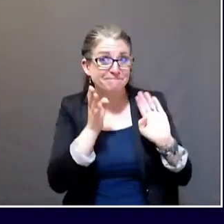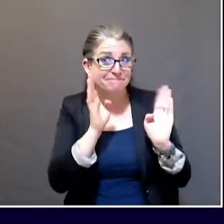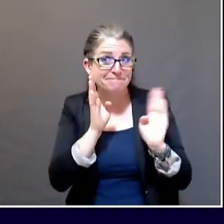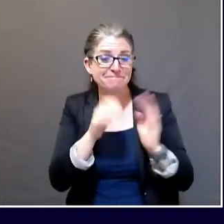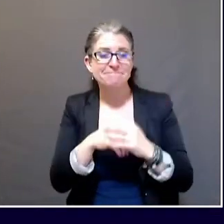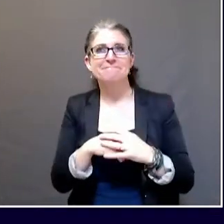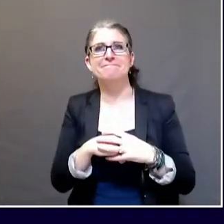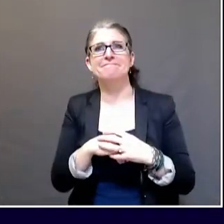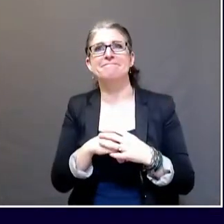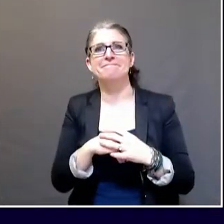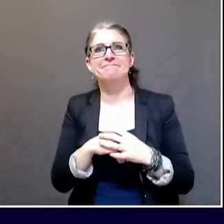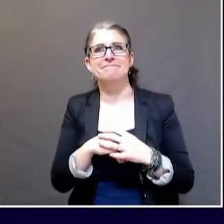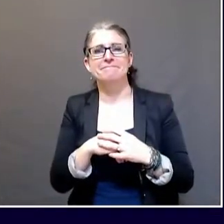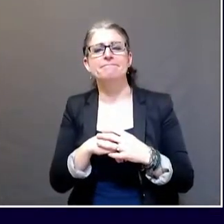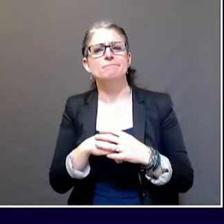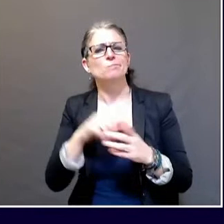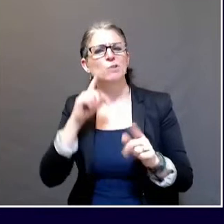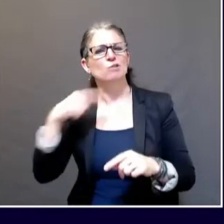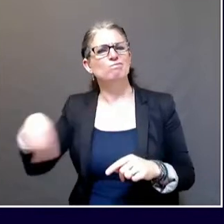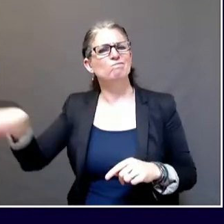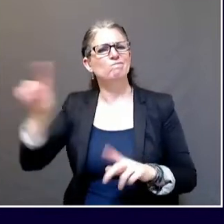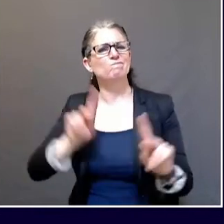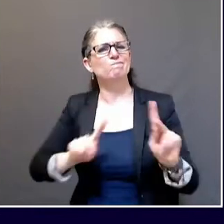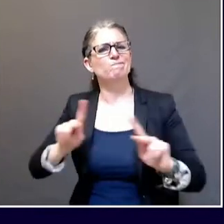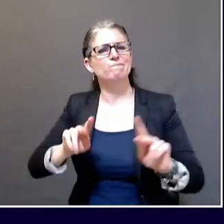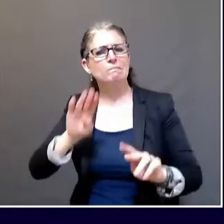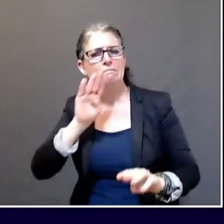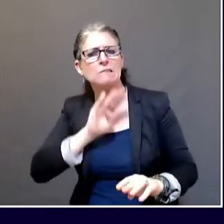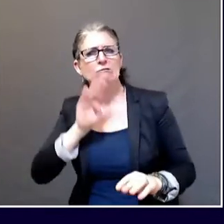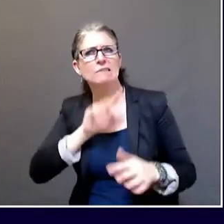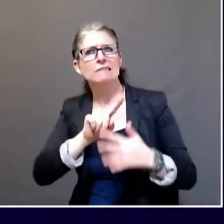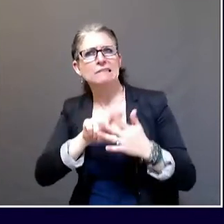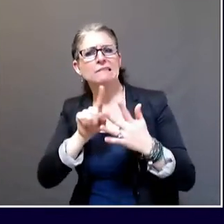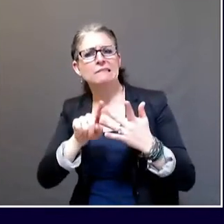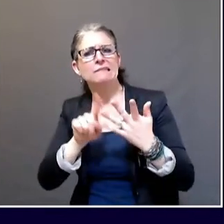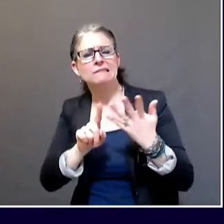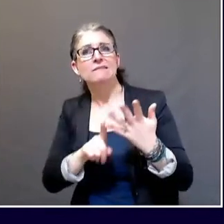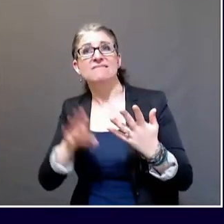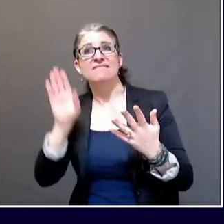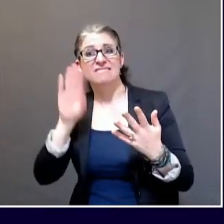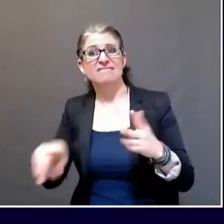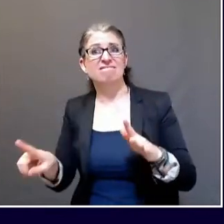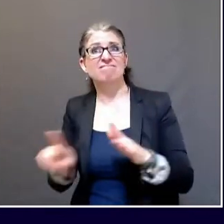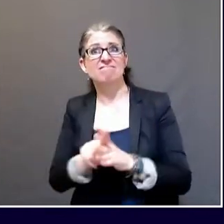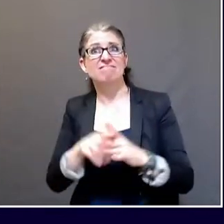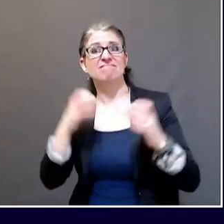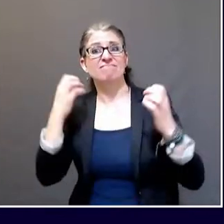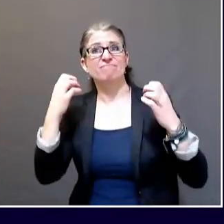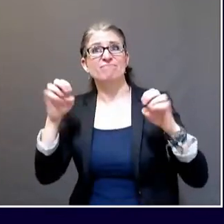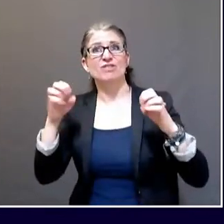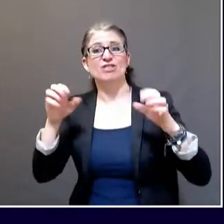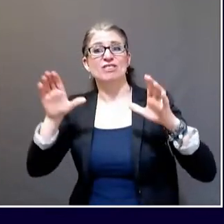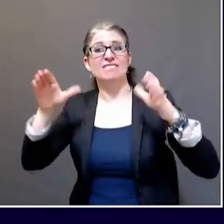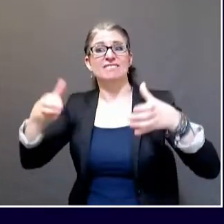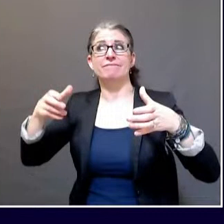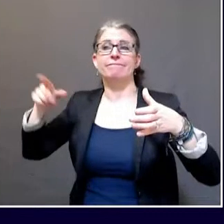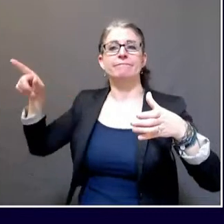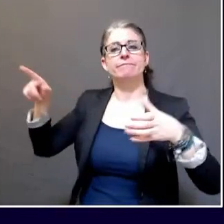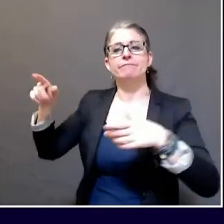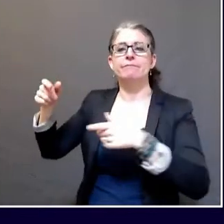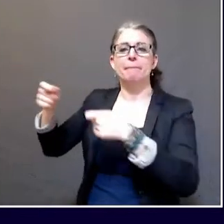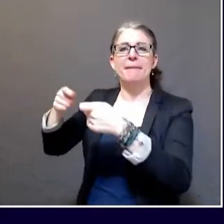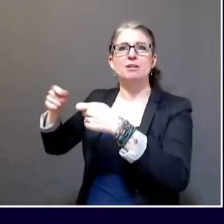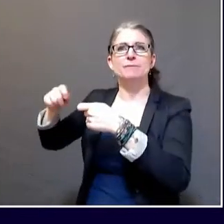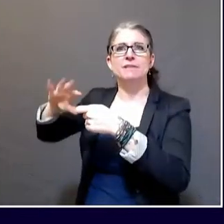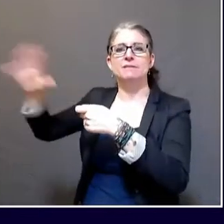that emergency management agencies haven't played a larger role in the vaccination effort. And he was saying that the current